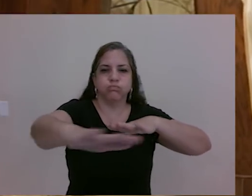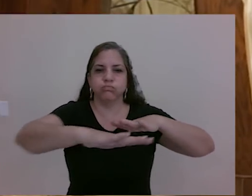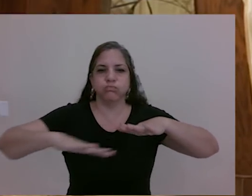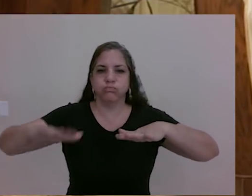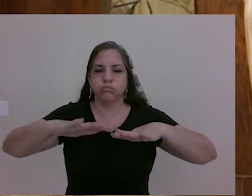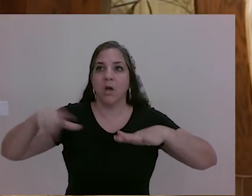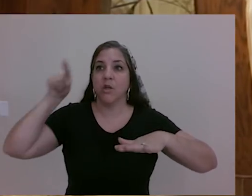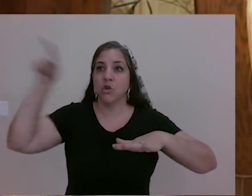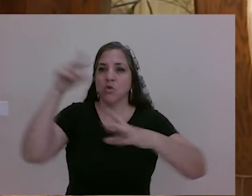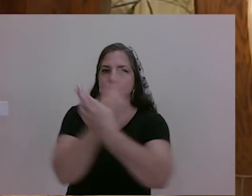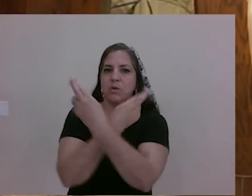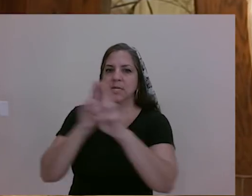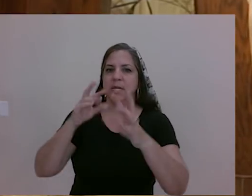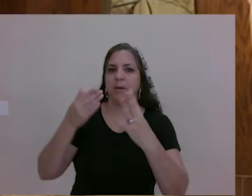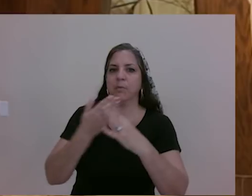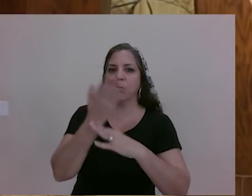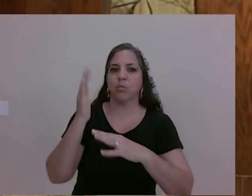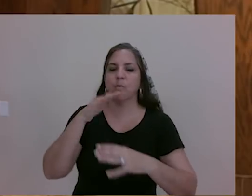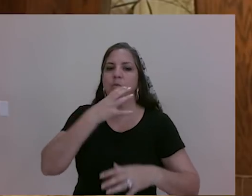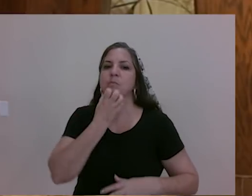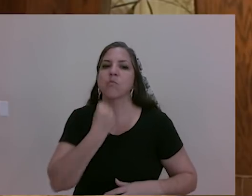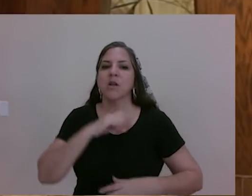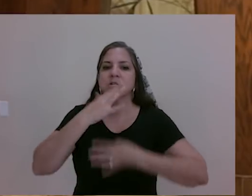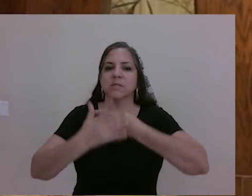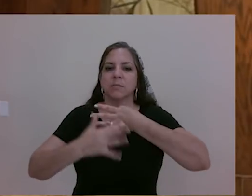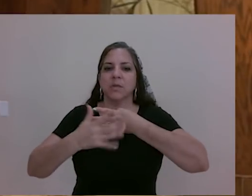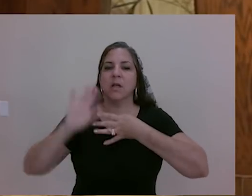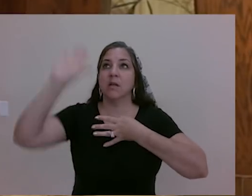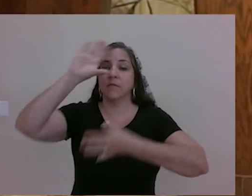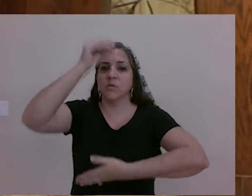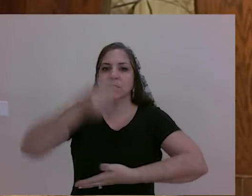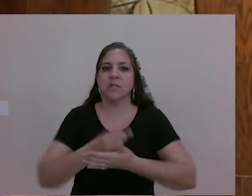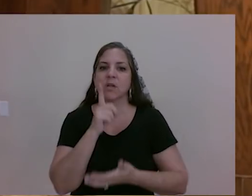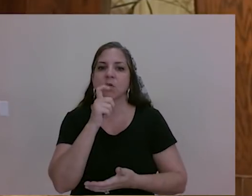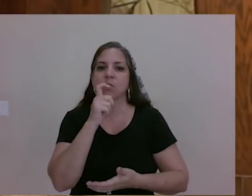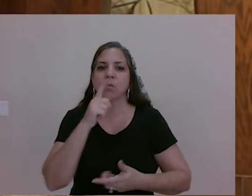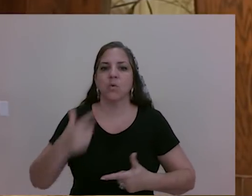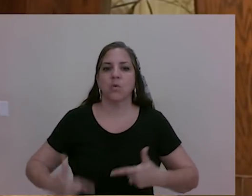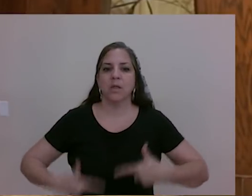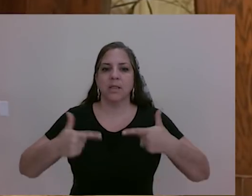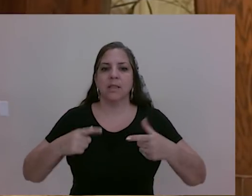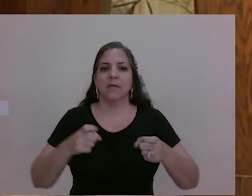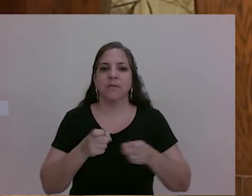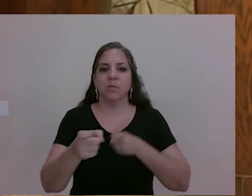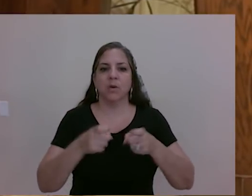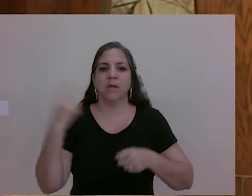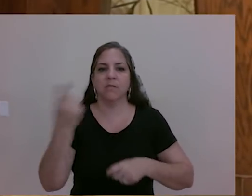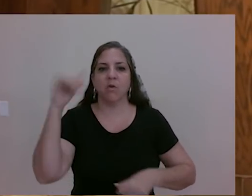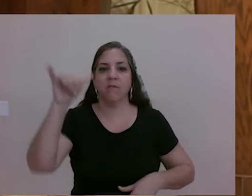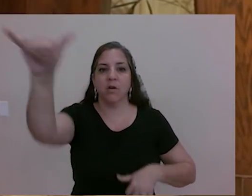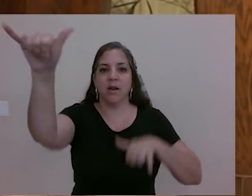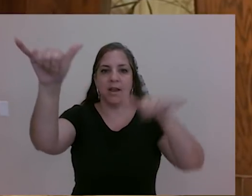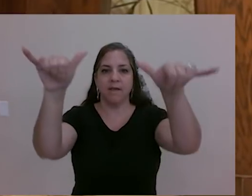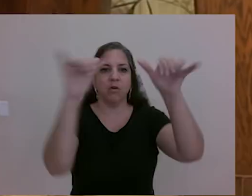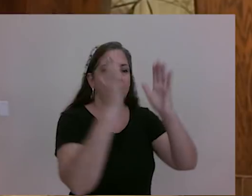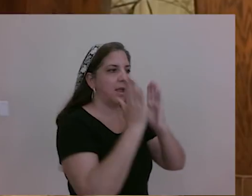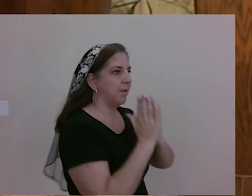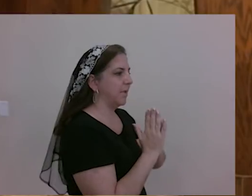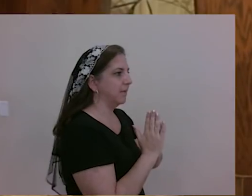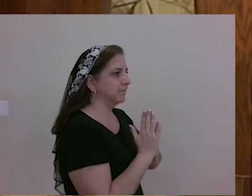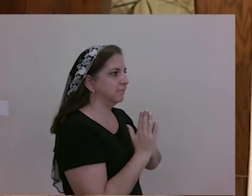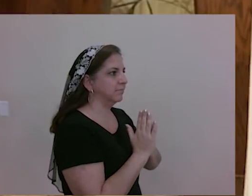the precious blood of your Son, who lives and reigns forever and ever. Amen.